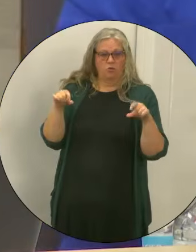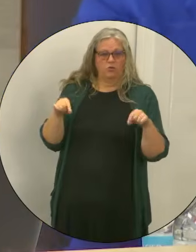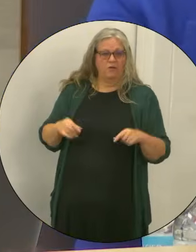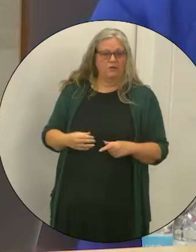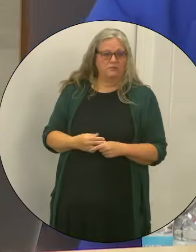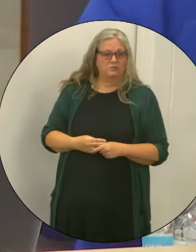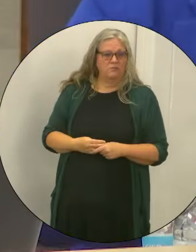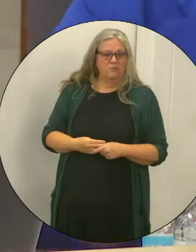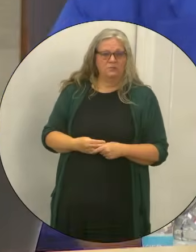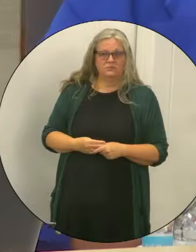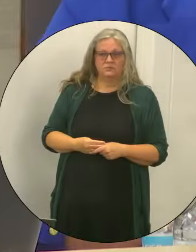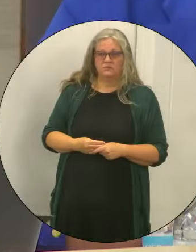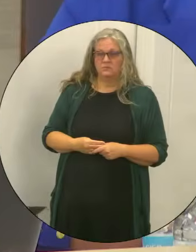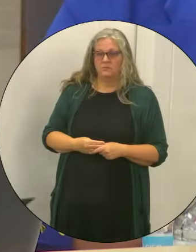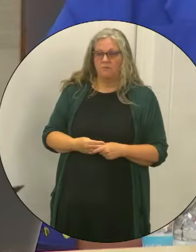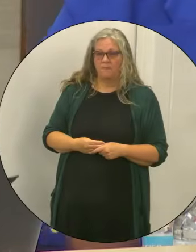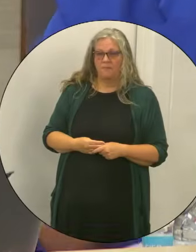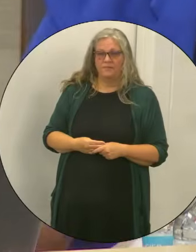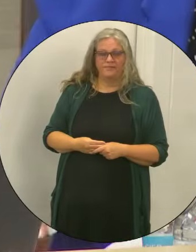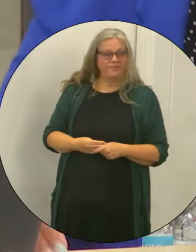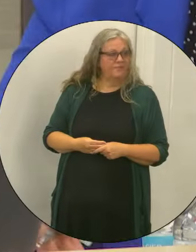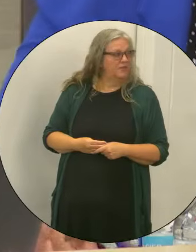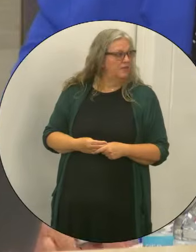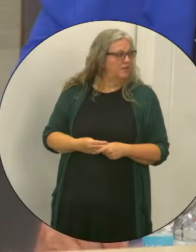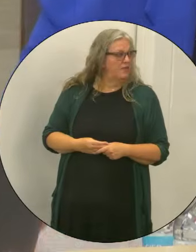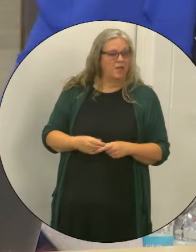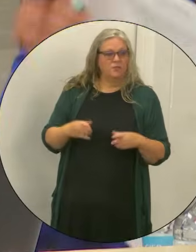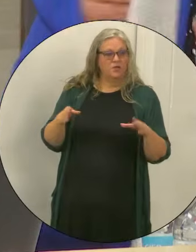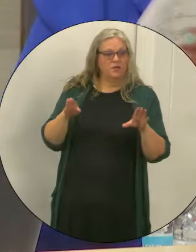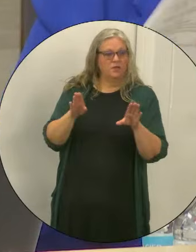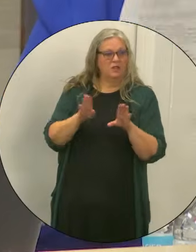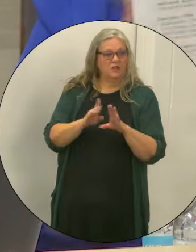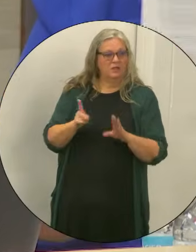This is your opportunity to turn it in, because I'm going to close it out in a second.